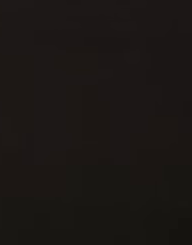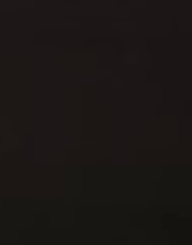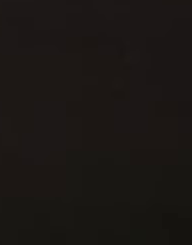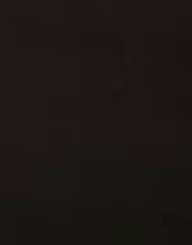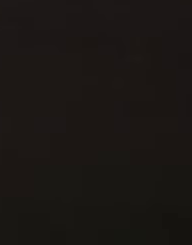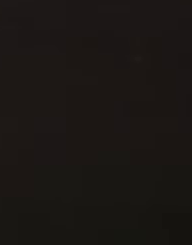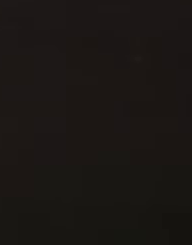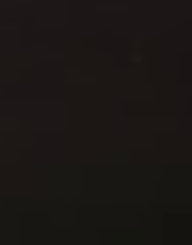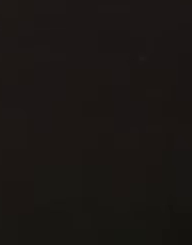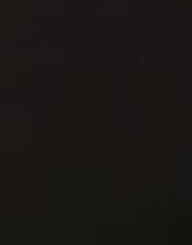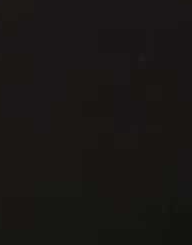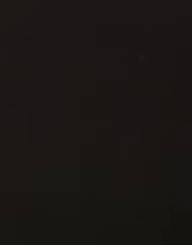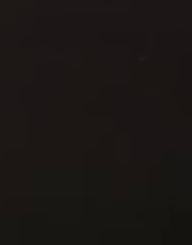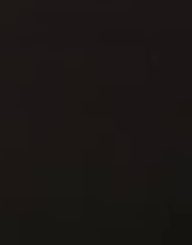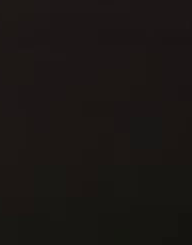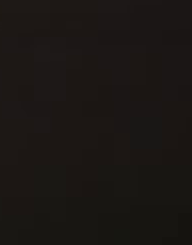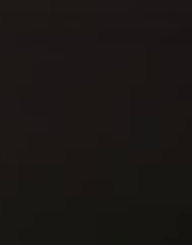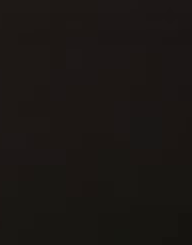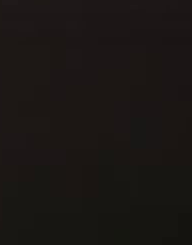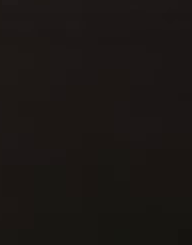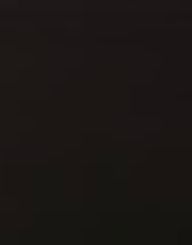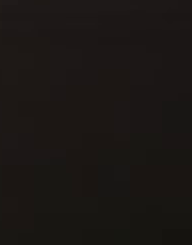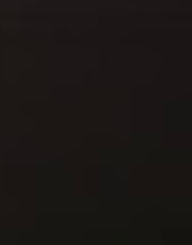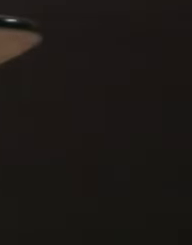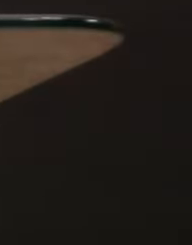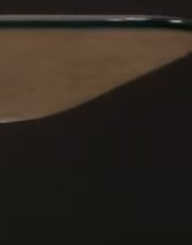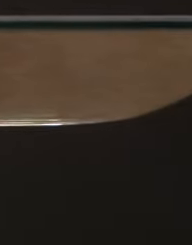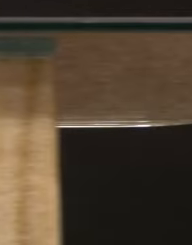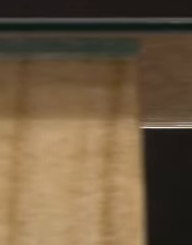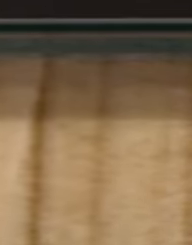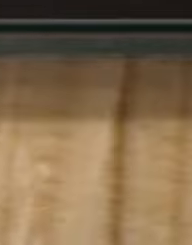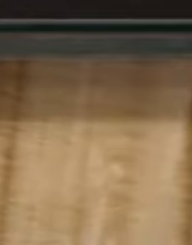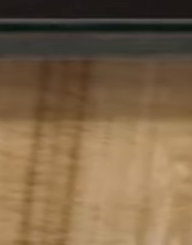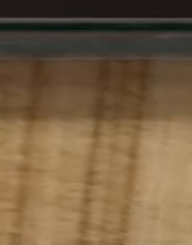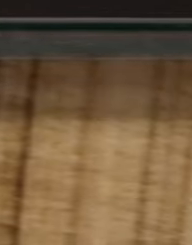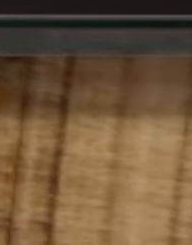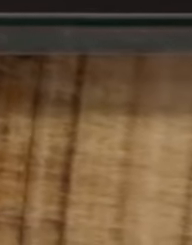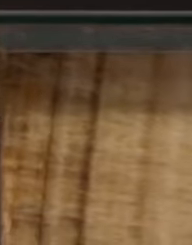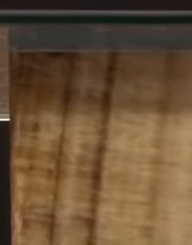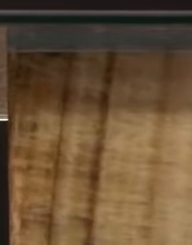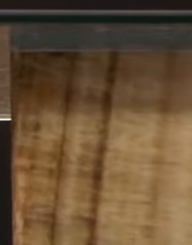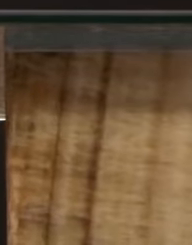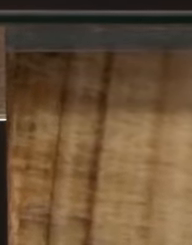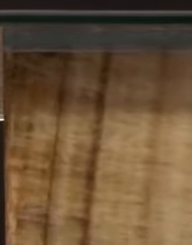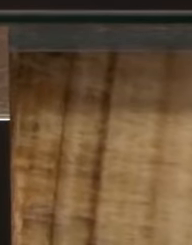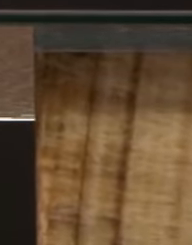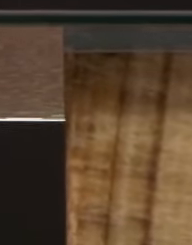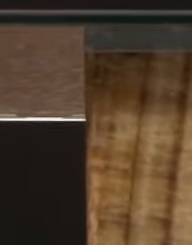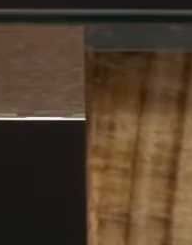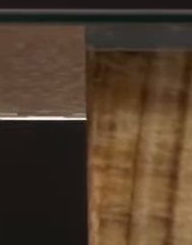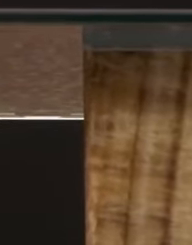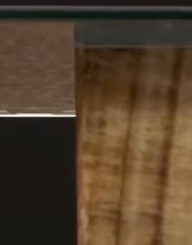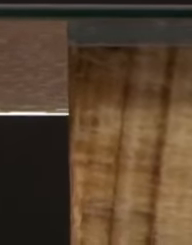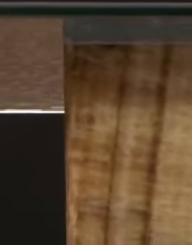of yourselves, it is the gift of God." It is the gift of